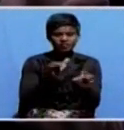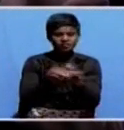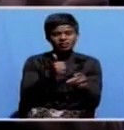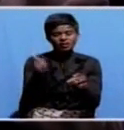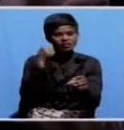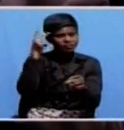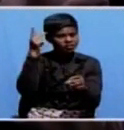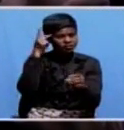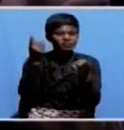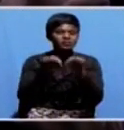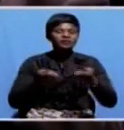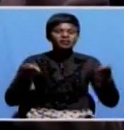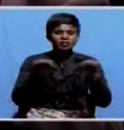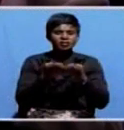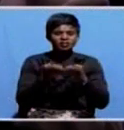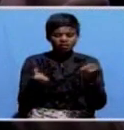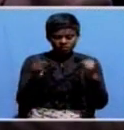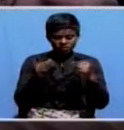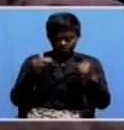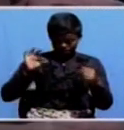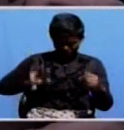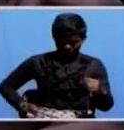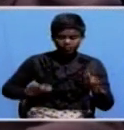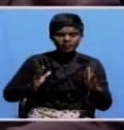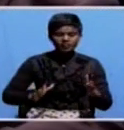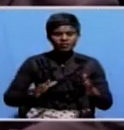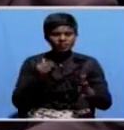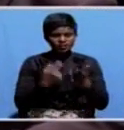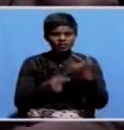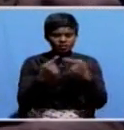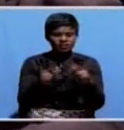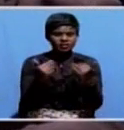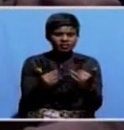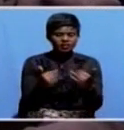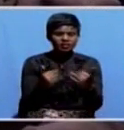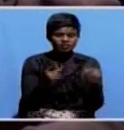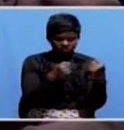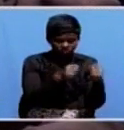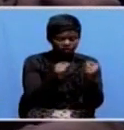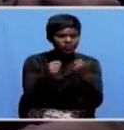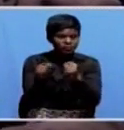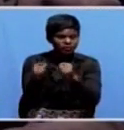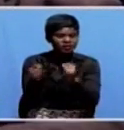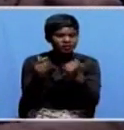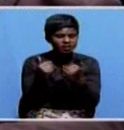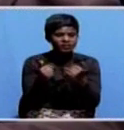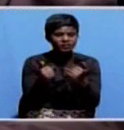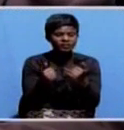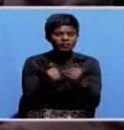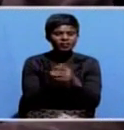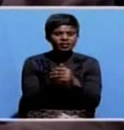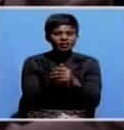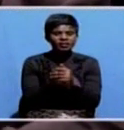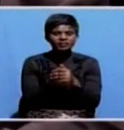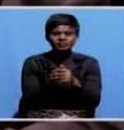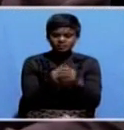party. Because if you are the beneficiaries of what is going on, you try by all means to go